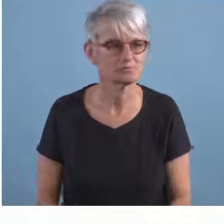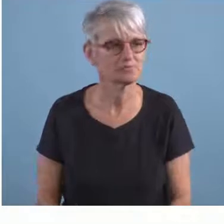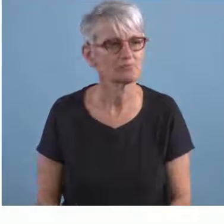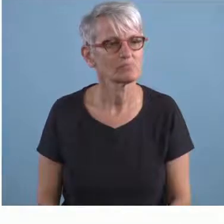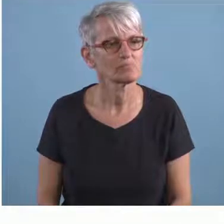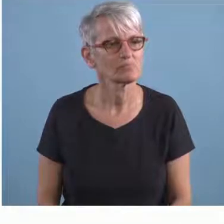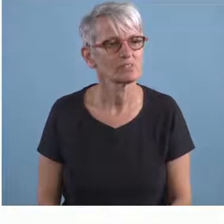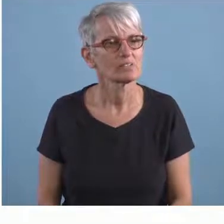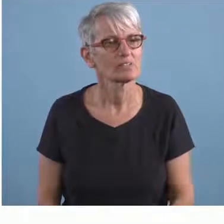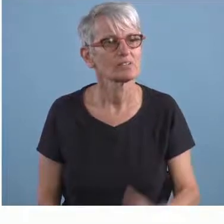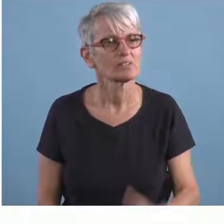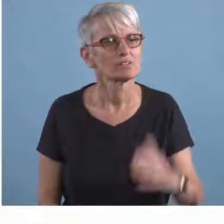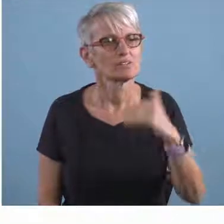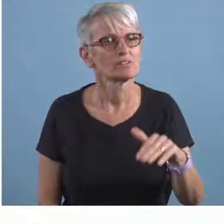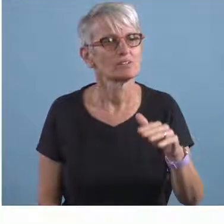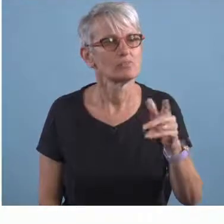Let's advance beyond